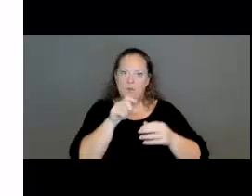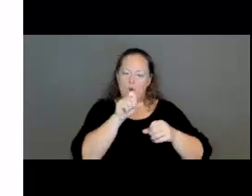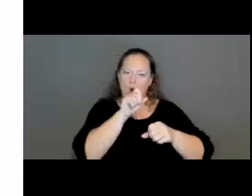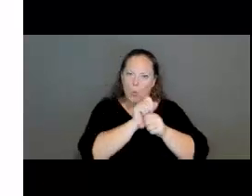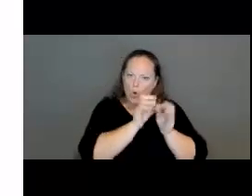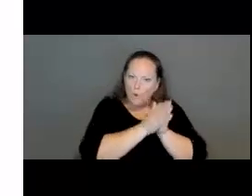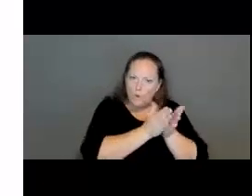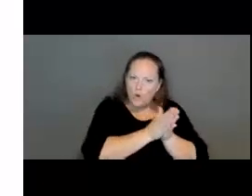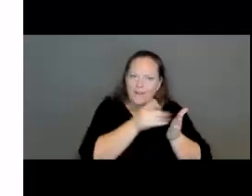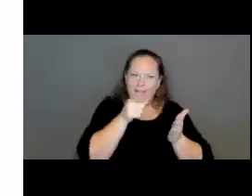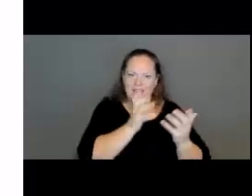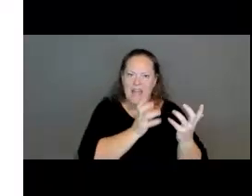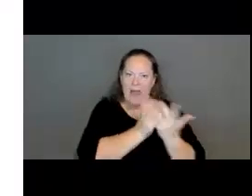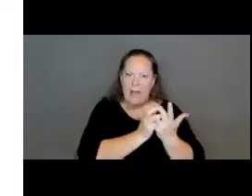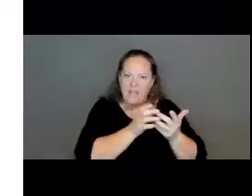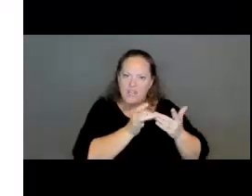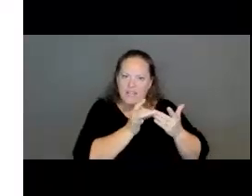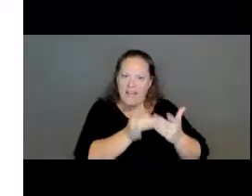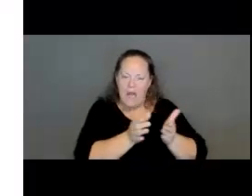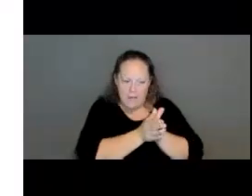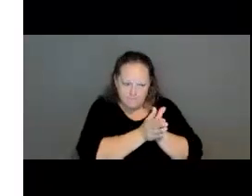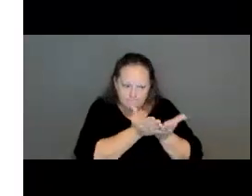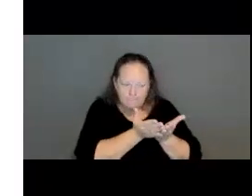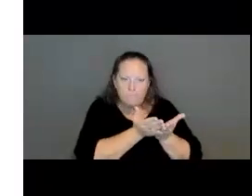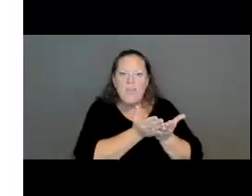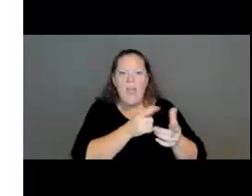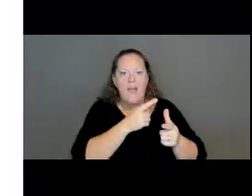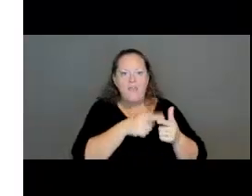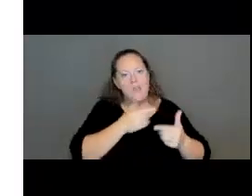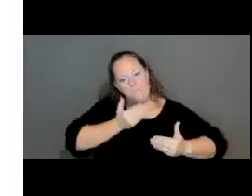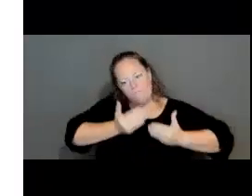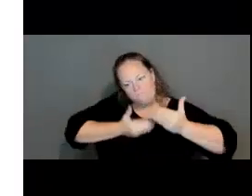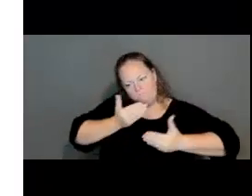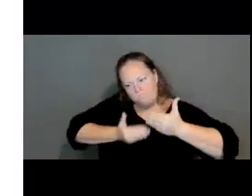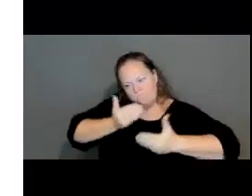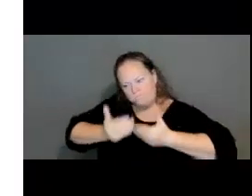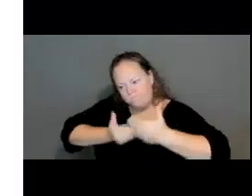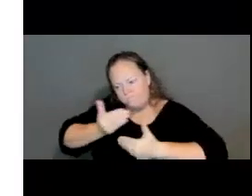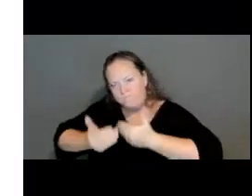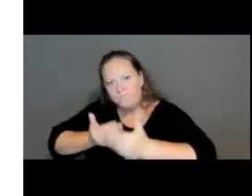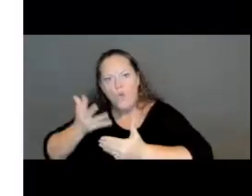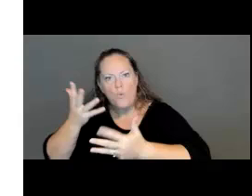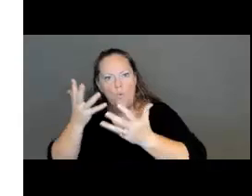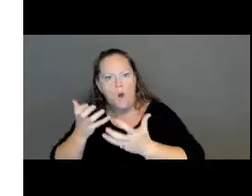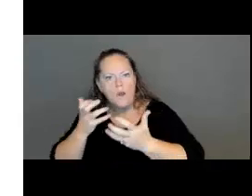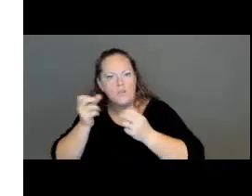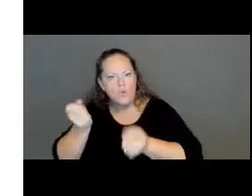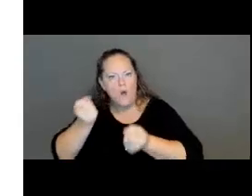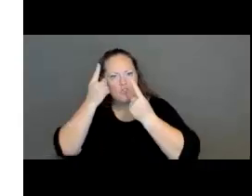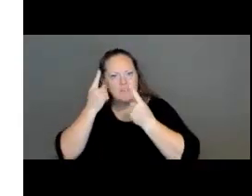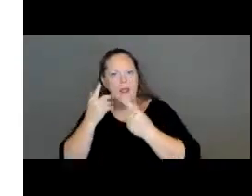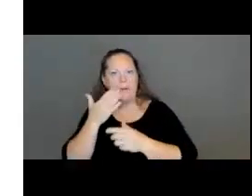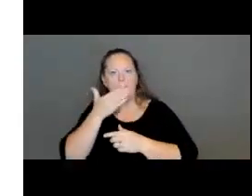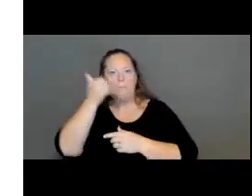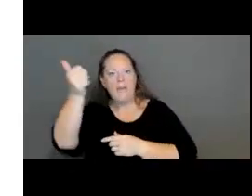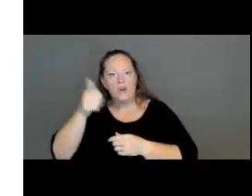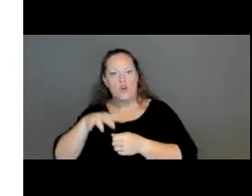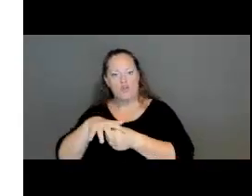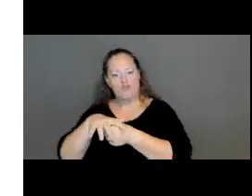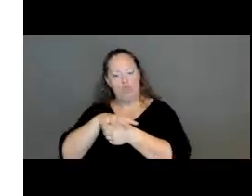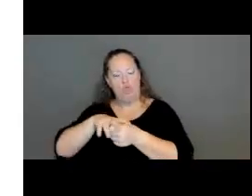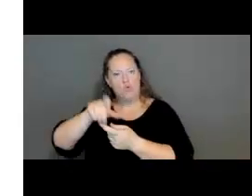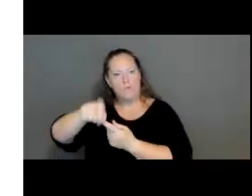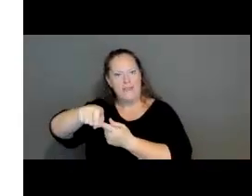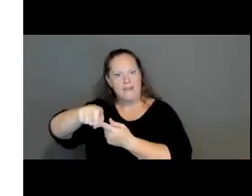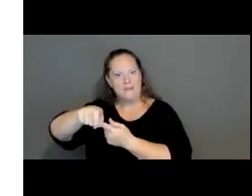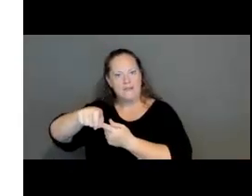guide, and went through a long process to understand better the local needs and